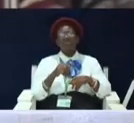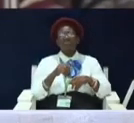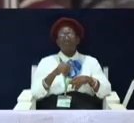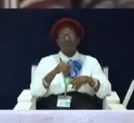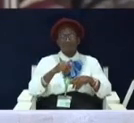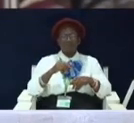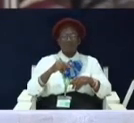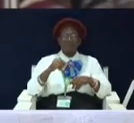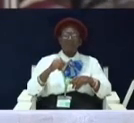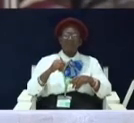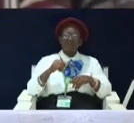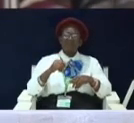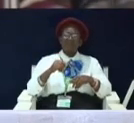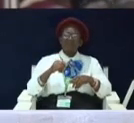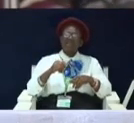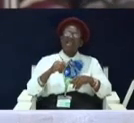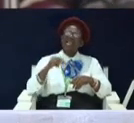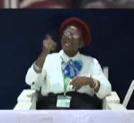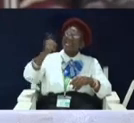of days. He